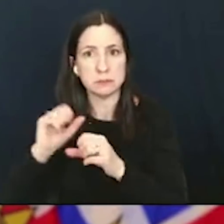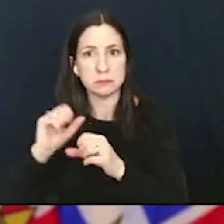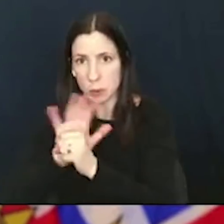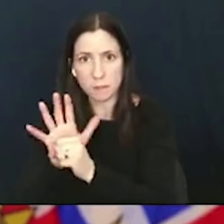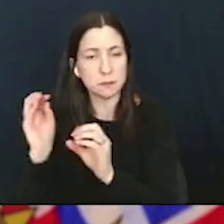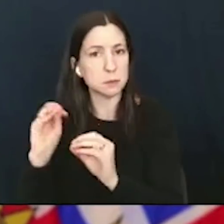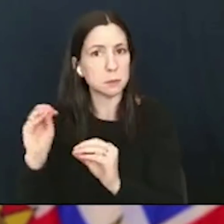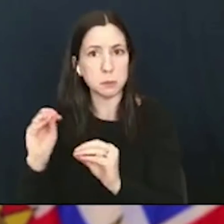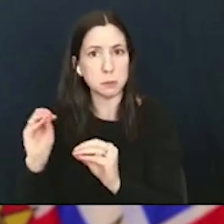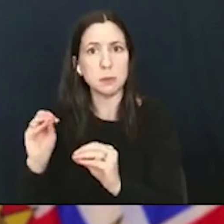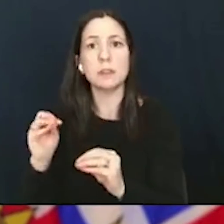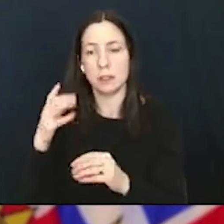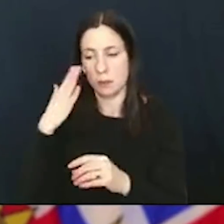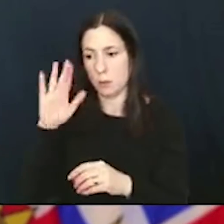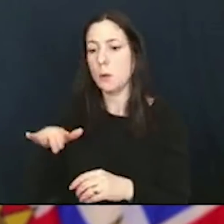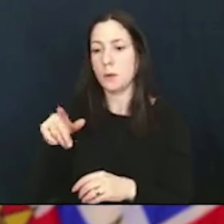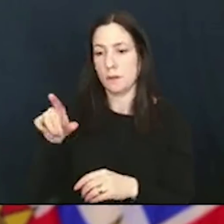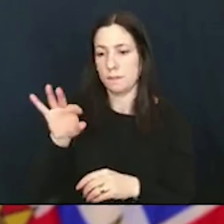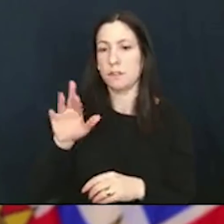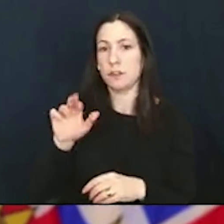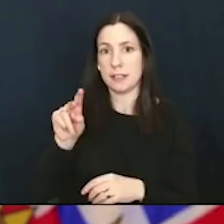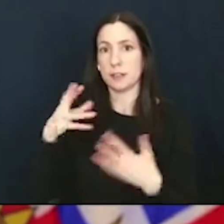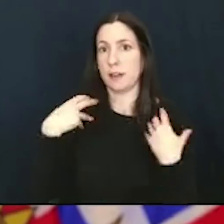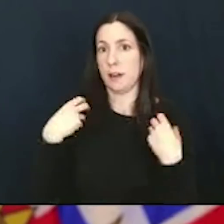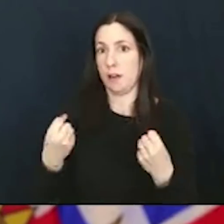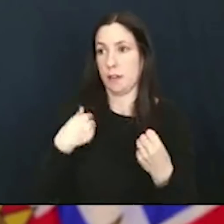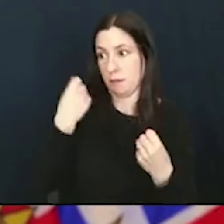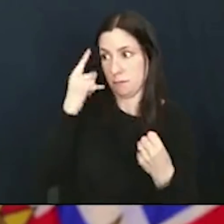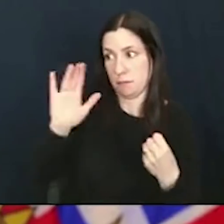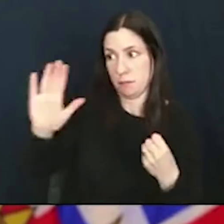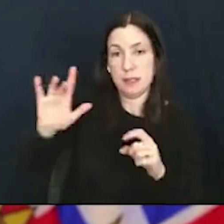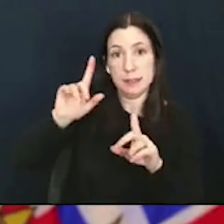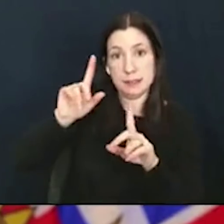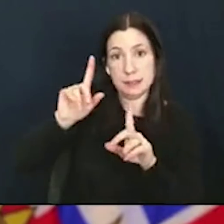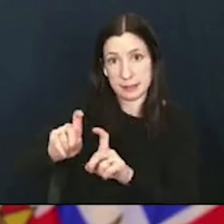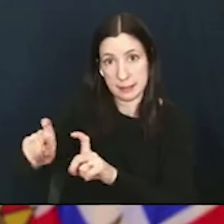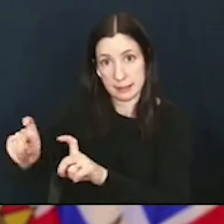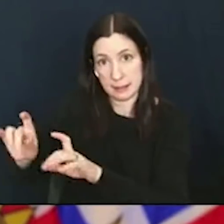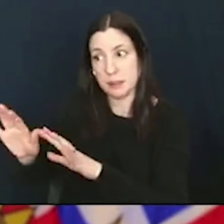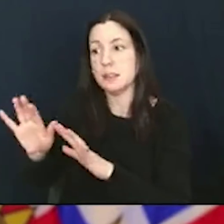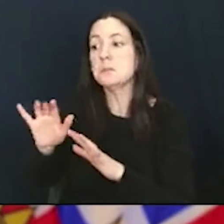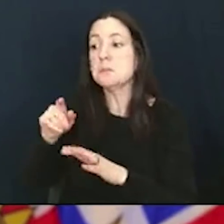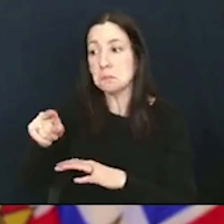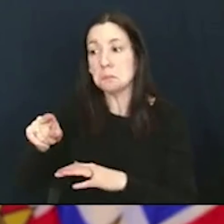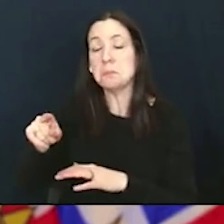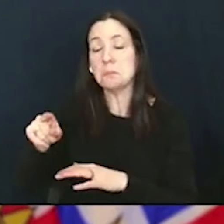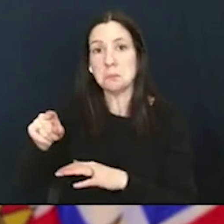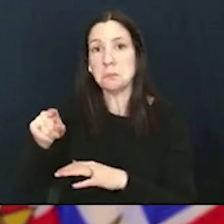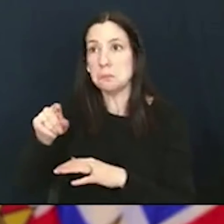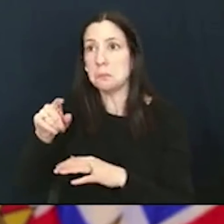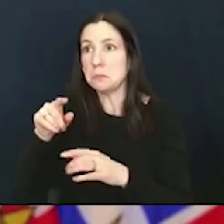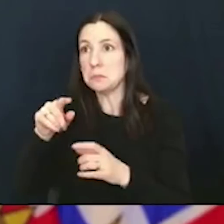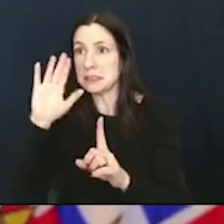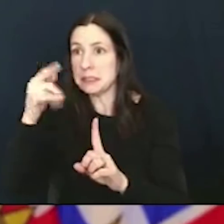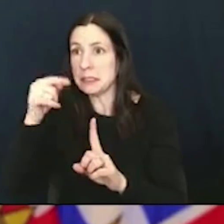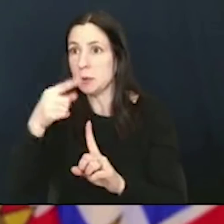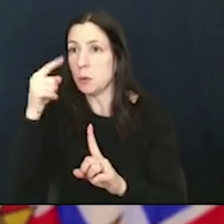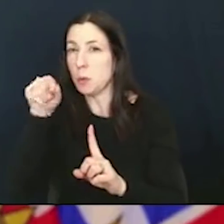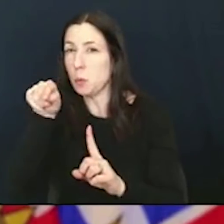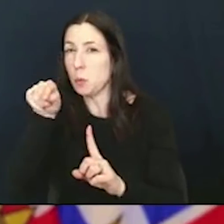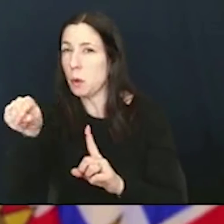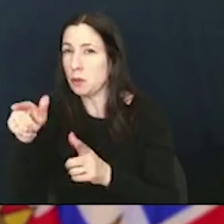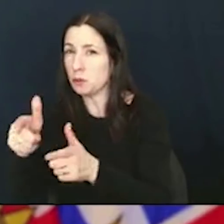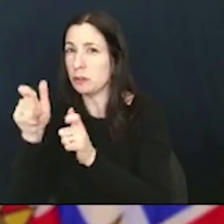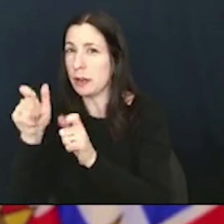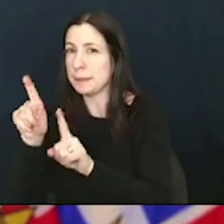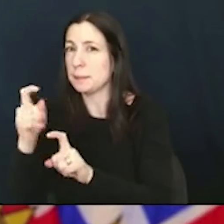back. So far, I understand that there has been the potential for one rapid test to be positive,